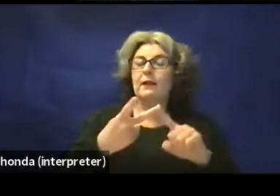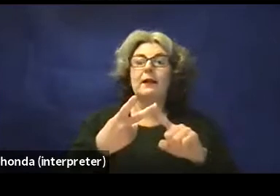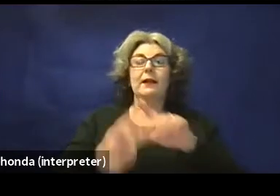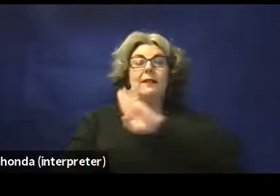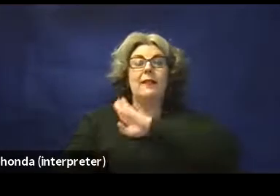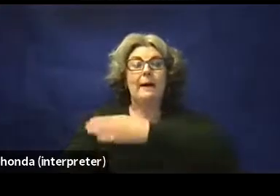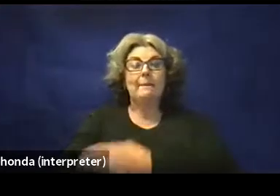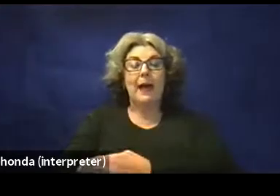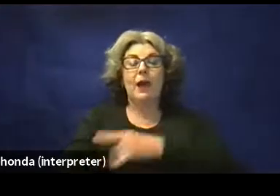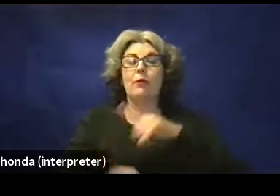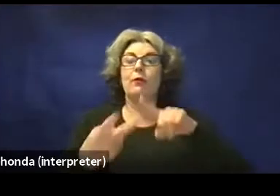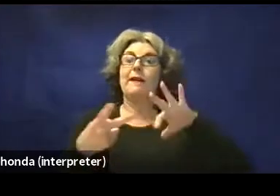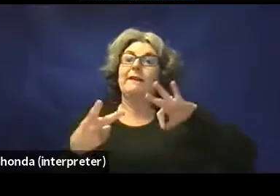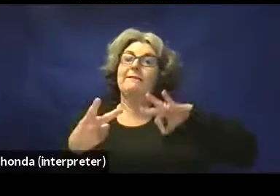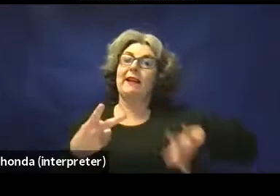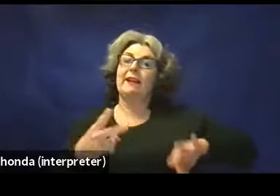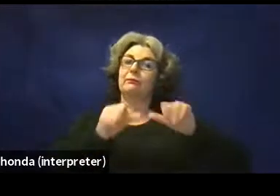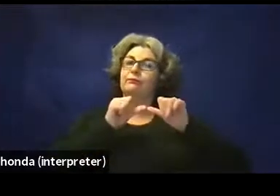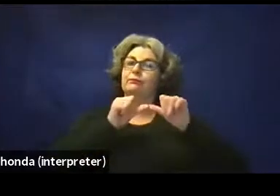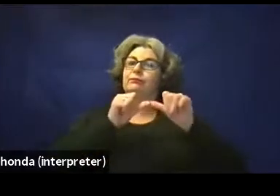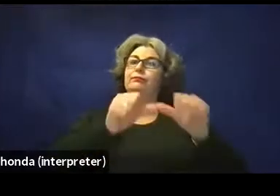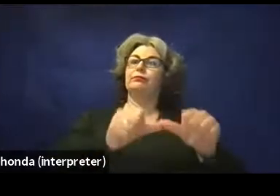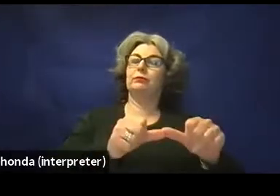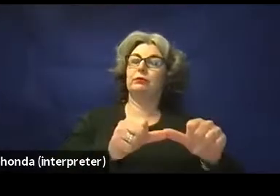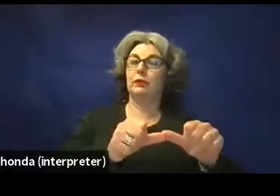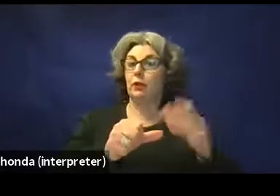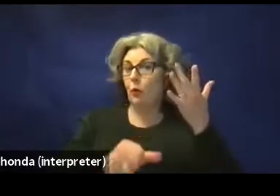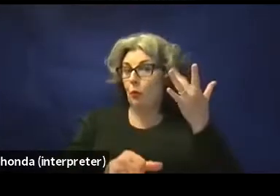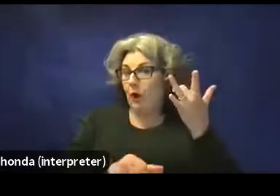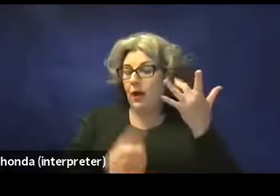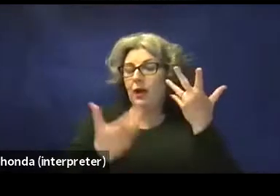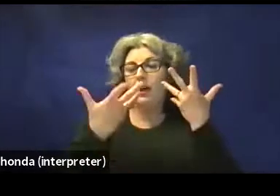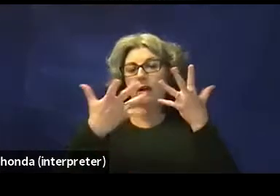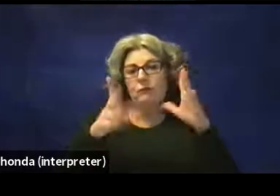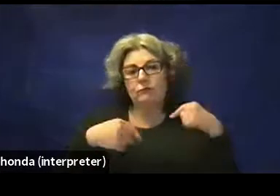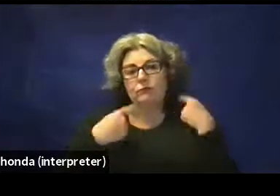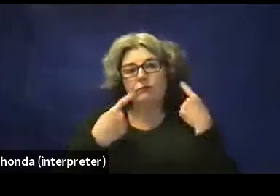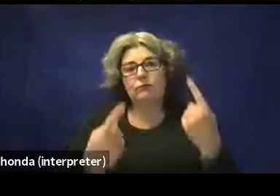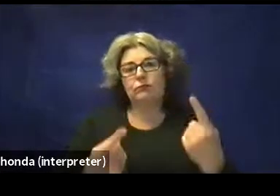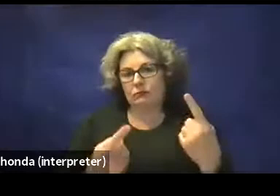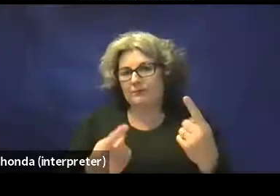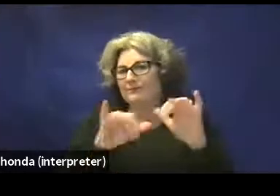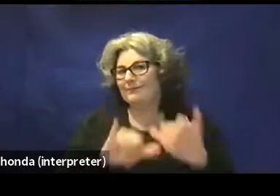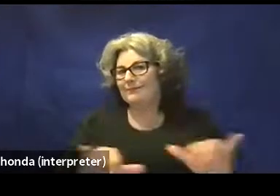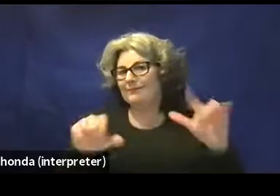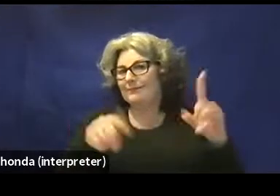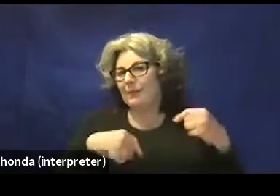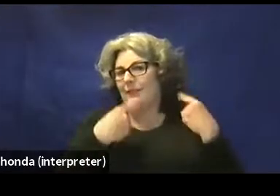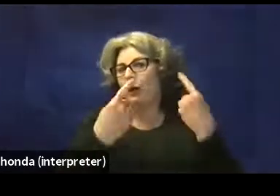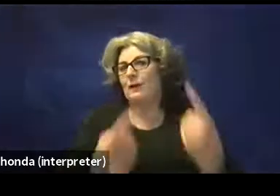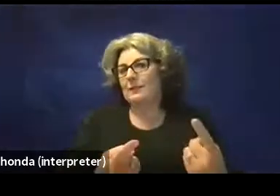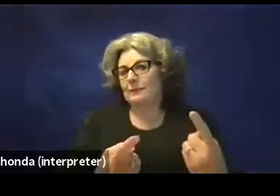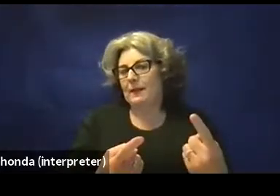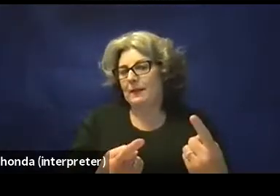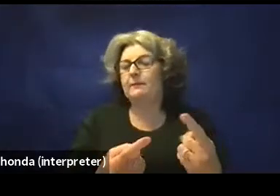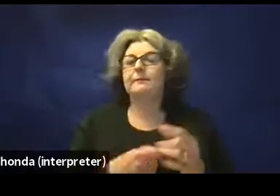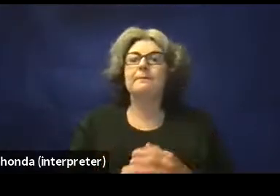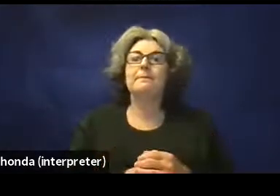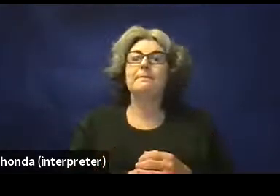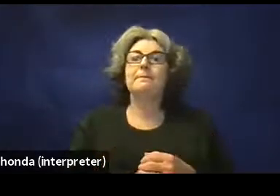is maintained by perpetuating what's always been. And